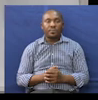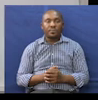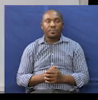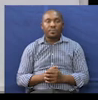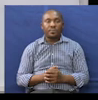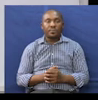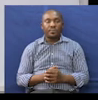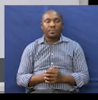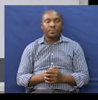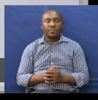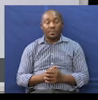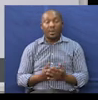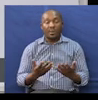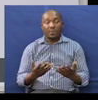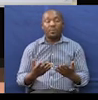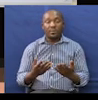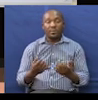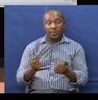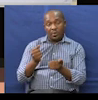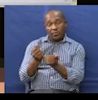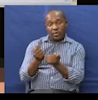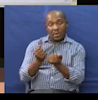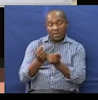In pre-colonial Africa.